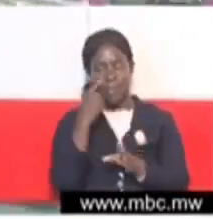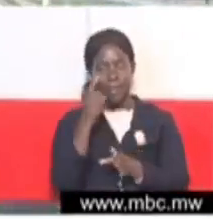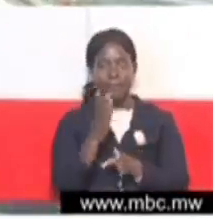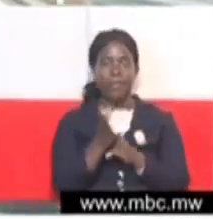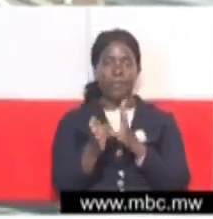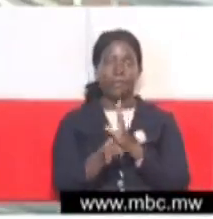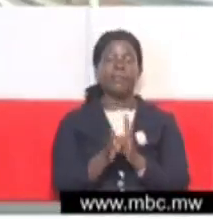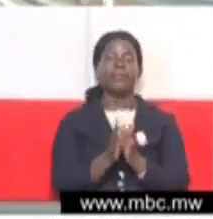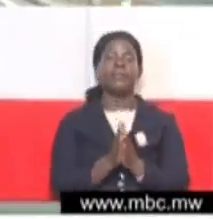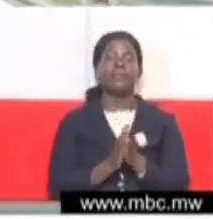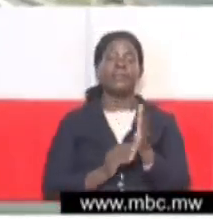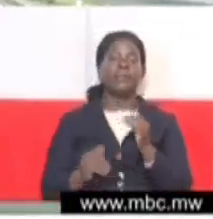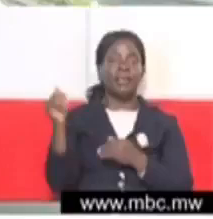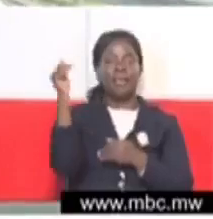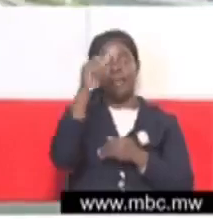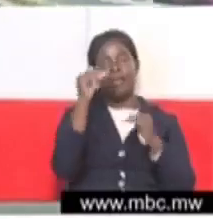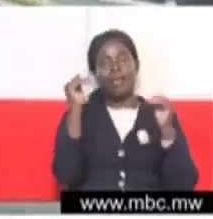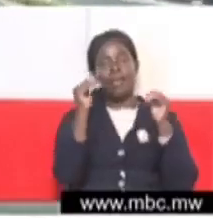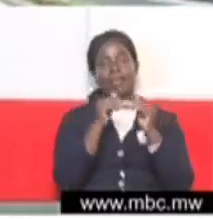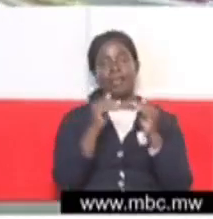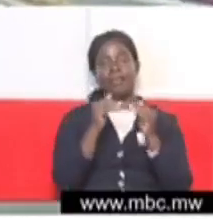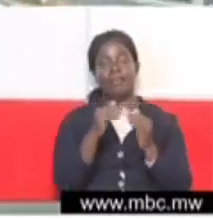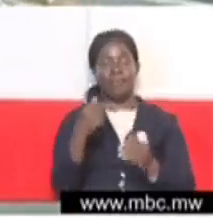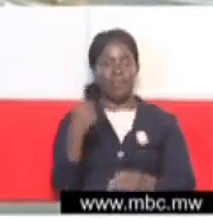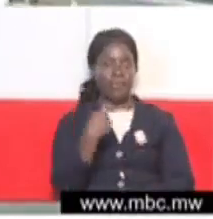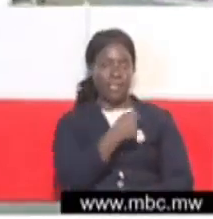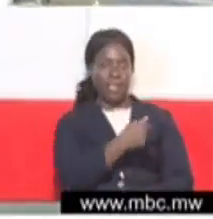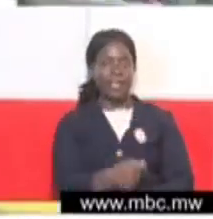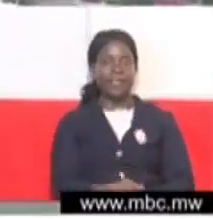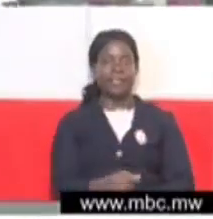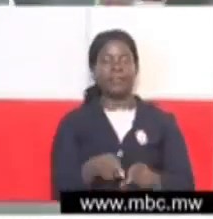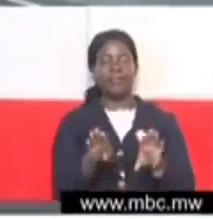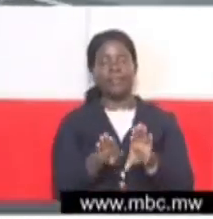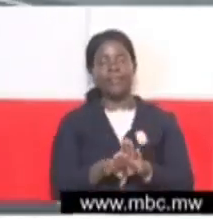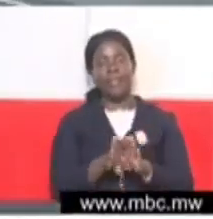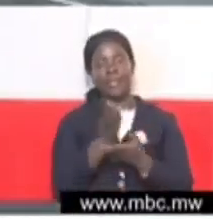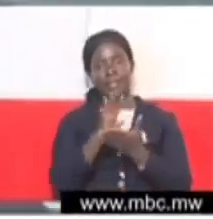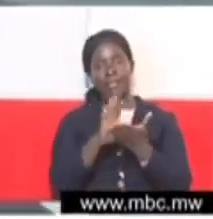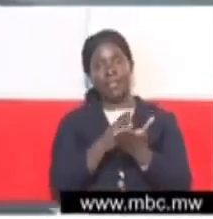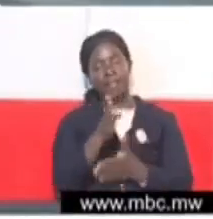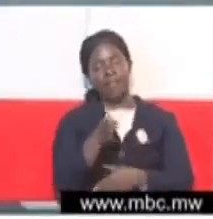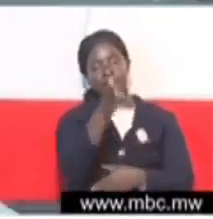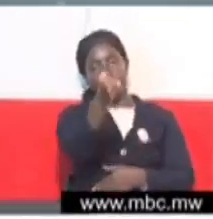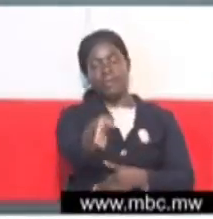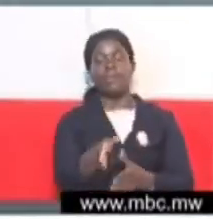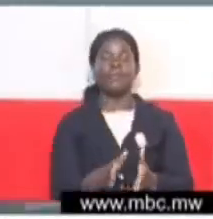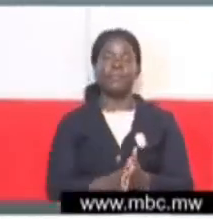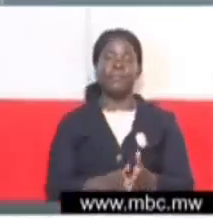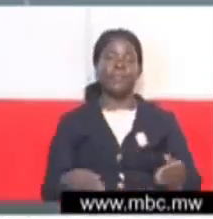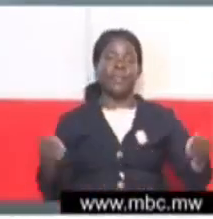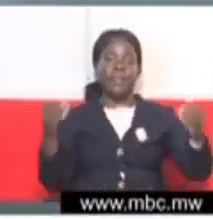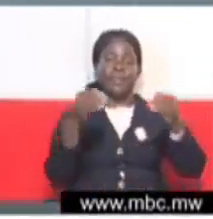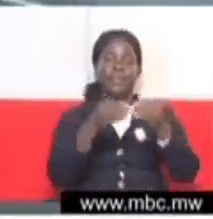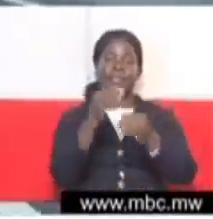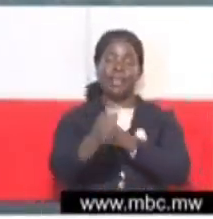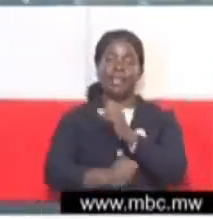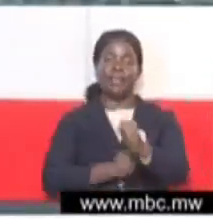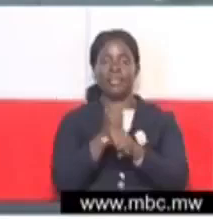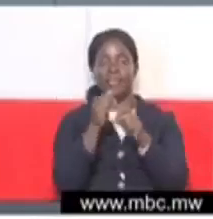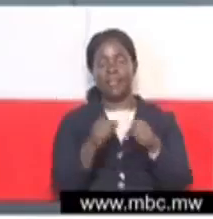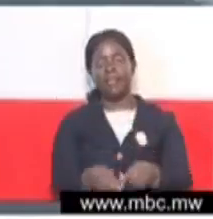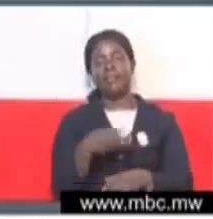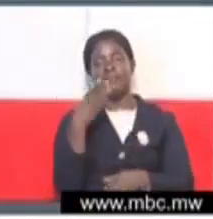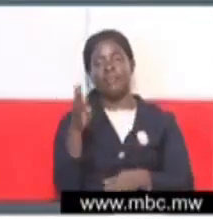high-level China-Africa community with a shared future. The summit of the forum this year, which is the fourth,